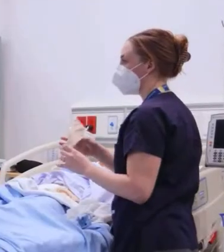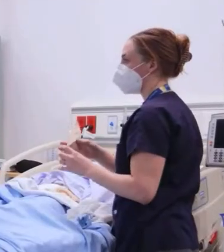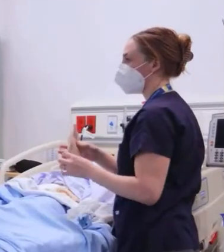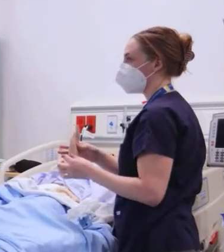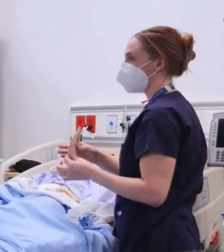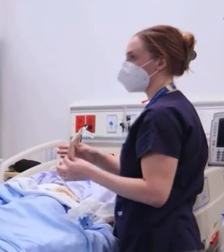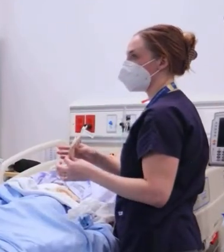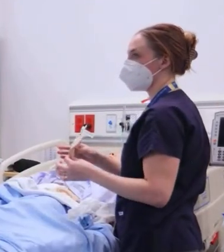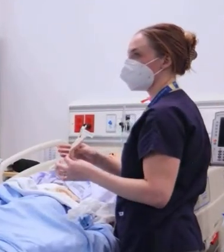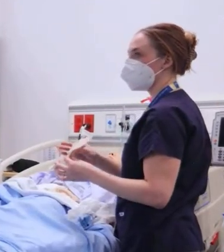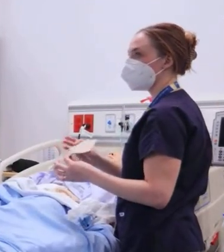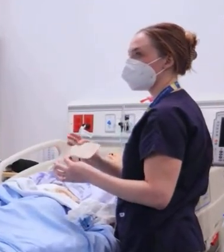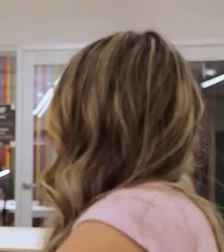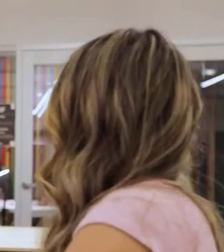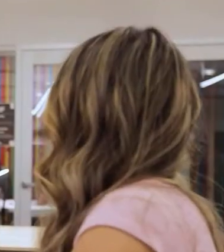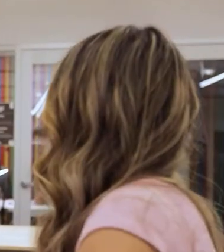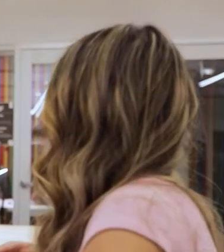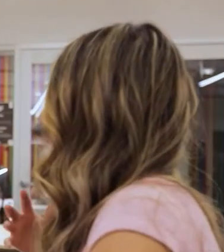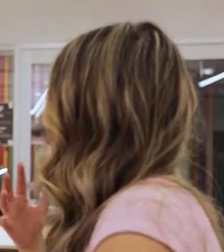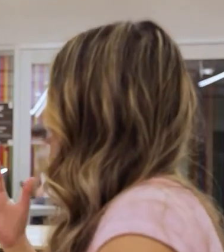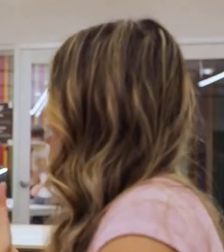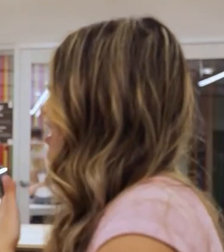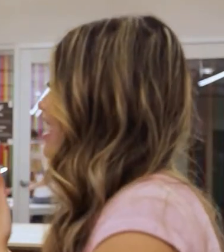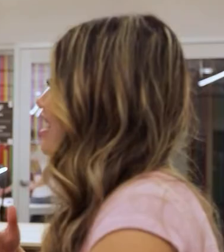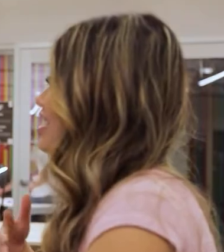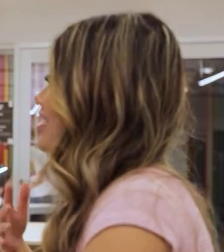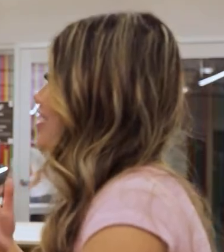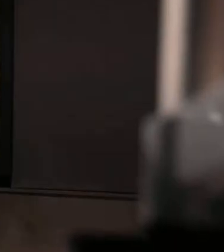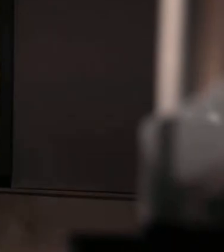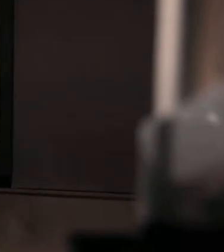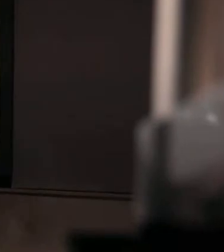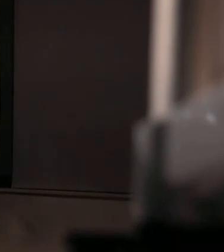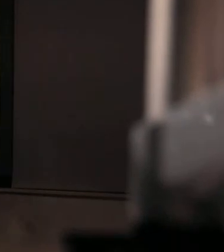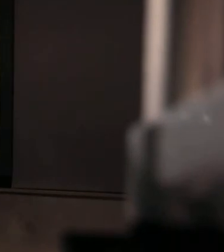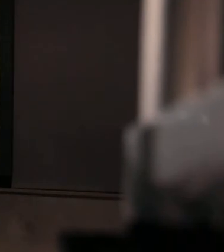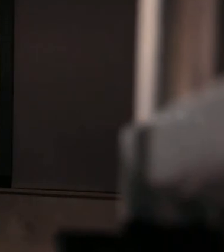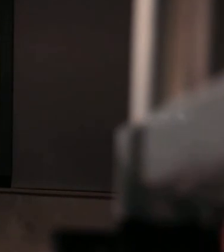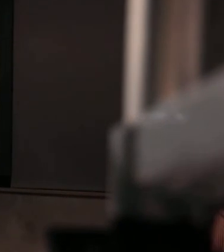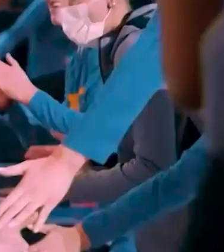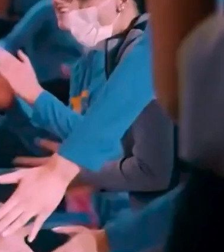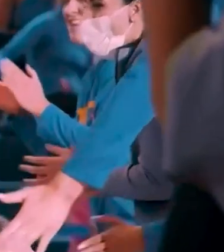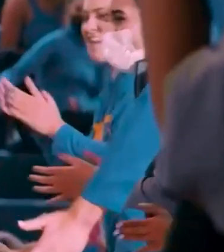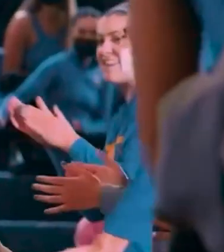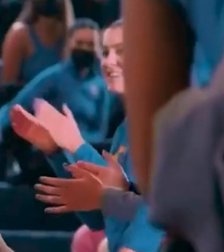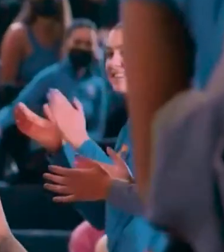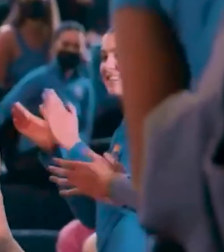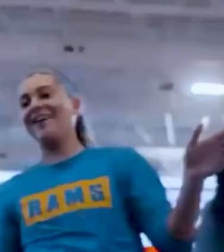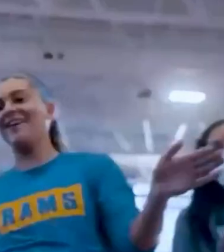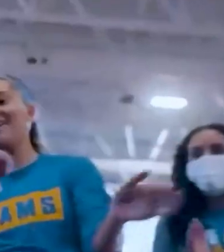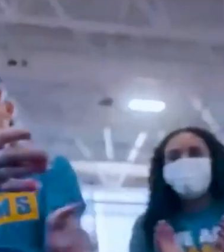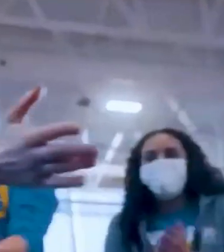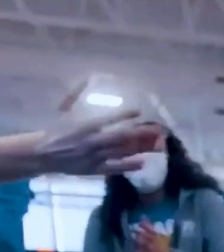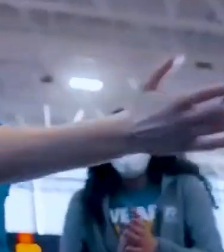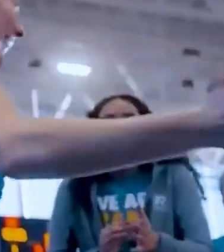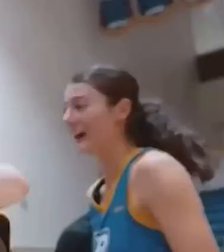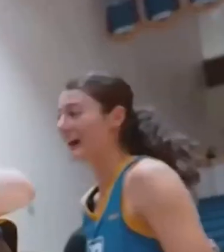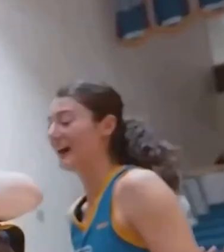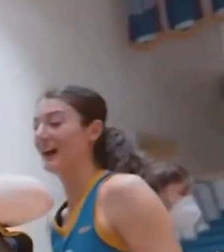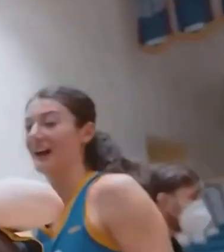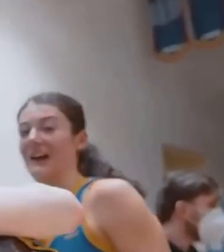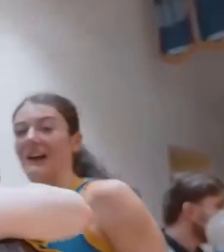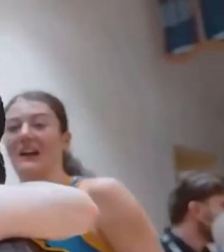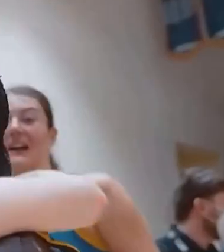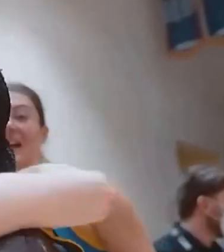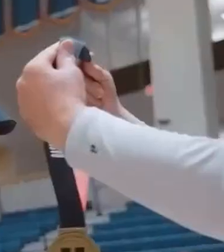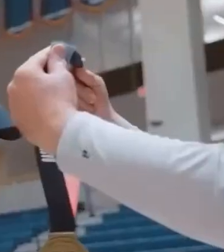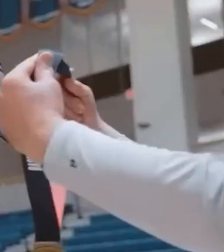here. You worked hard, tackling assignments, studying for exams, and balancing jobs, but also played hard, joining clubs, making athletics